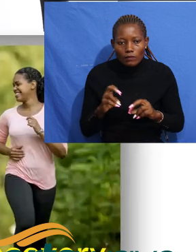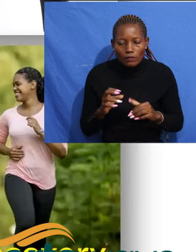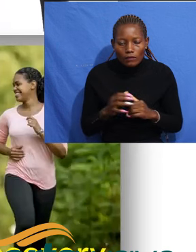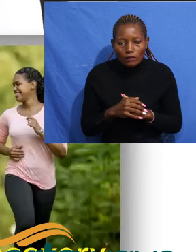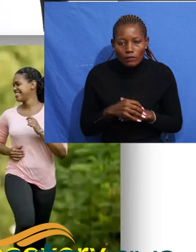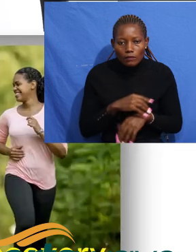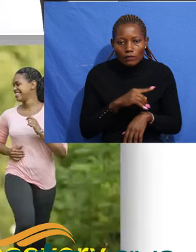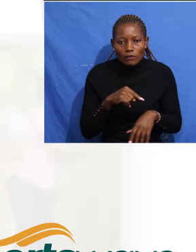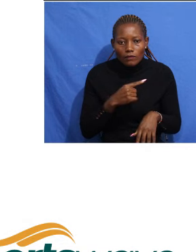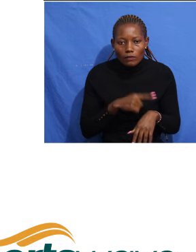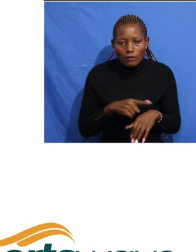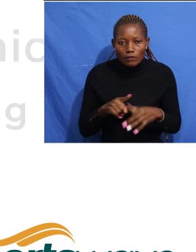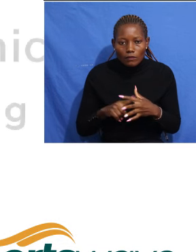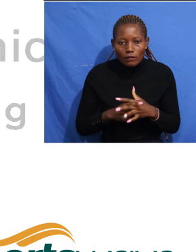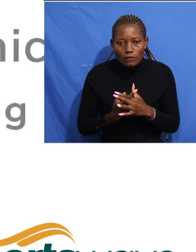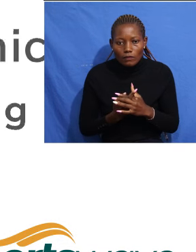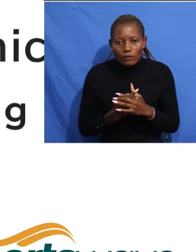sleep.